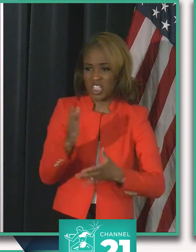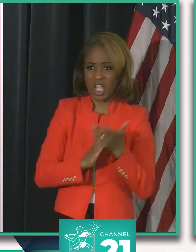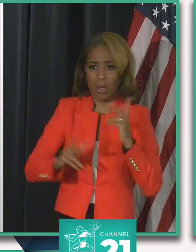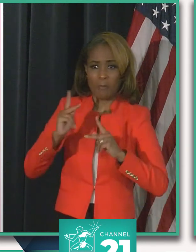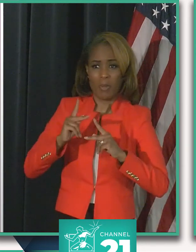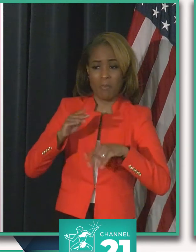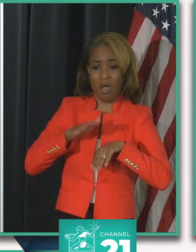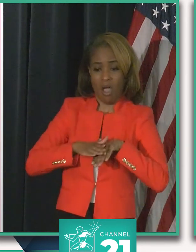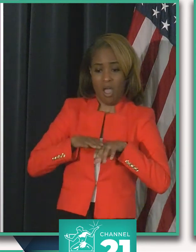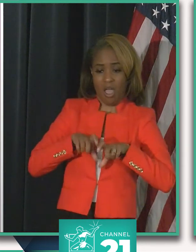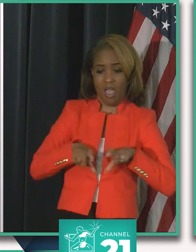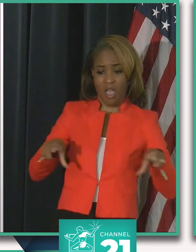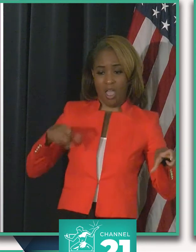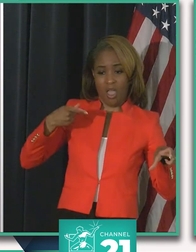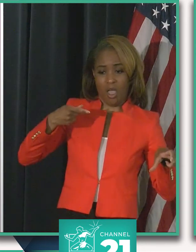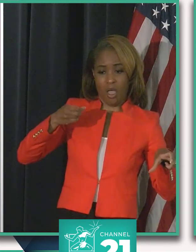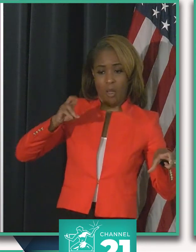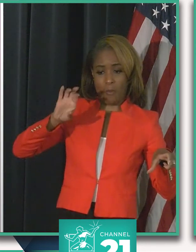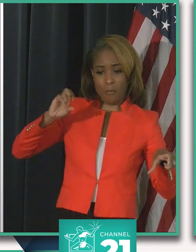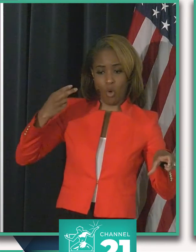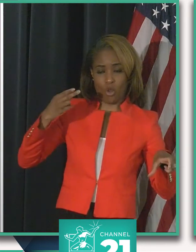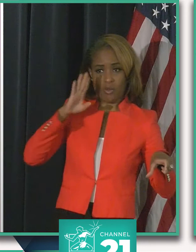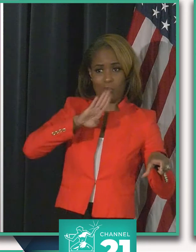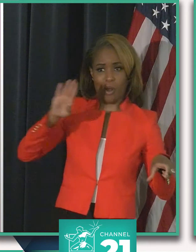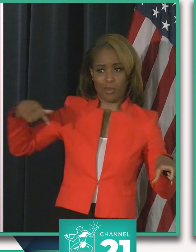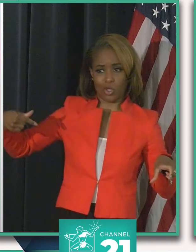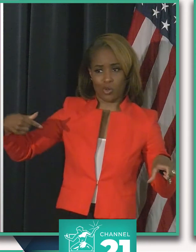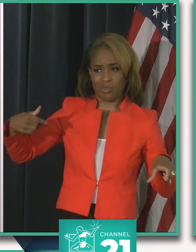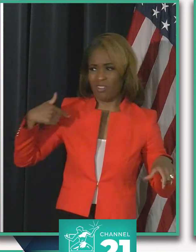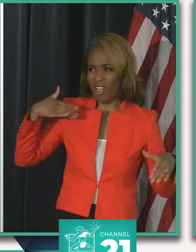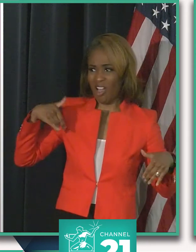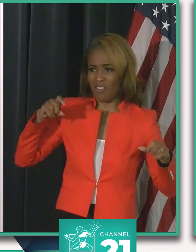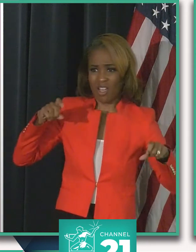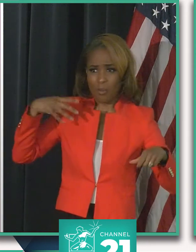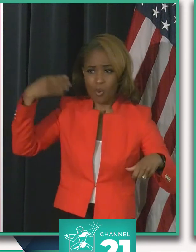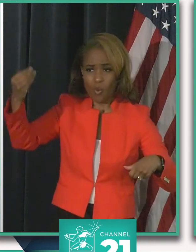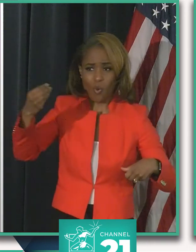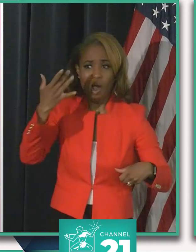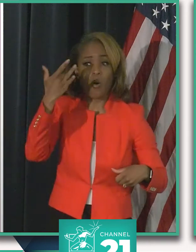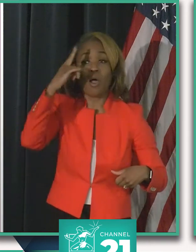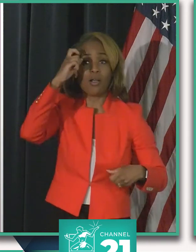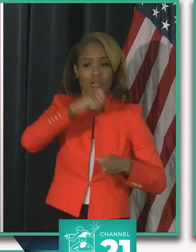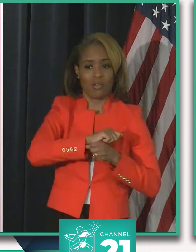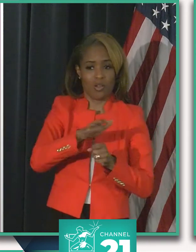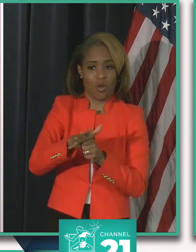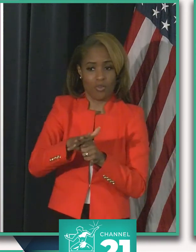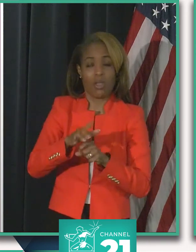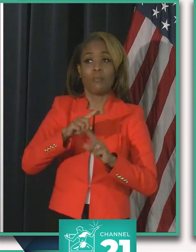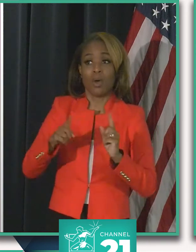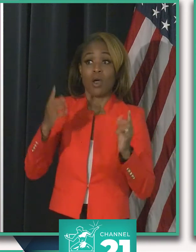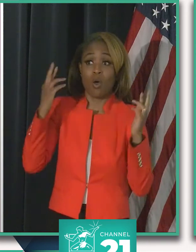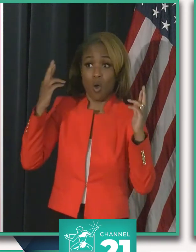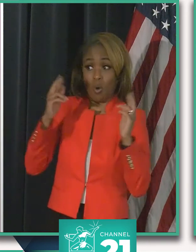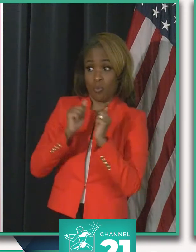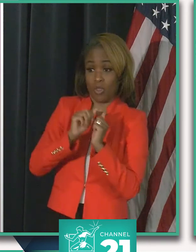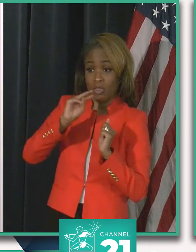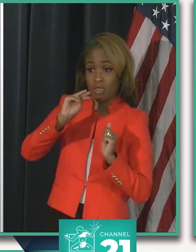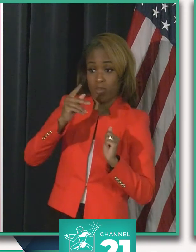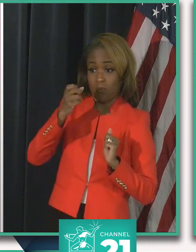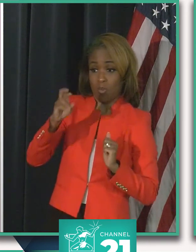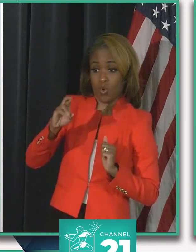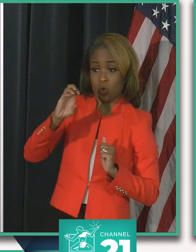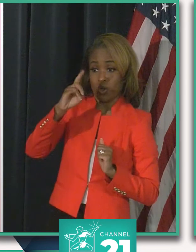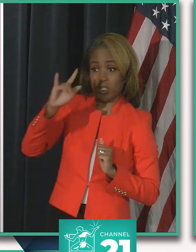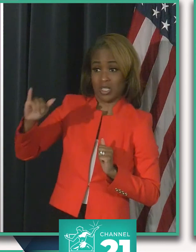porch. We haven't been able to go out because of the Corvette, but hopefully Motor City Makeover, we're gonna try to get a group